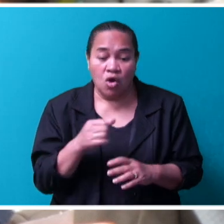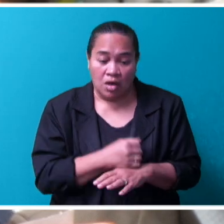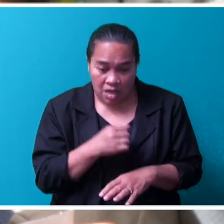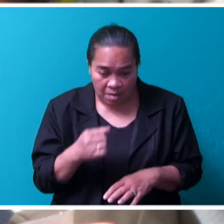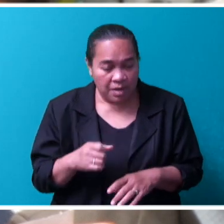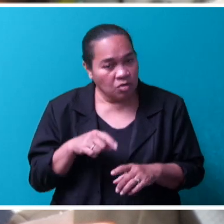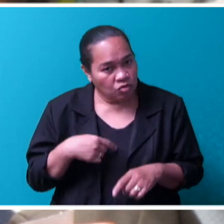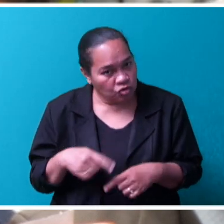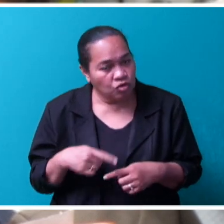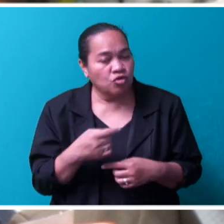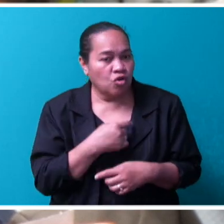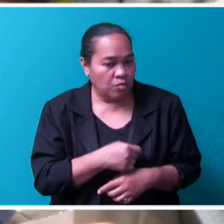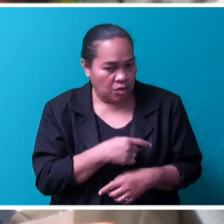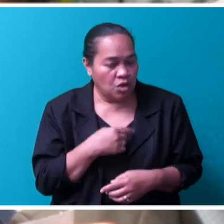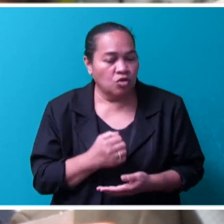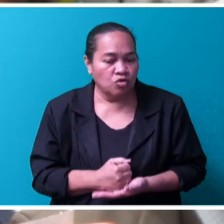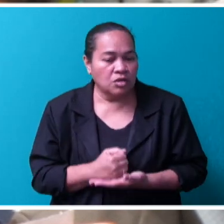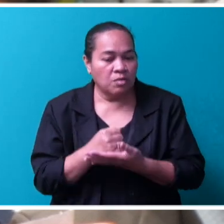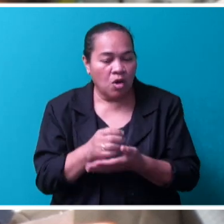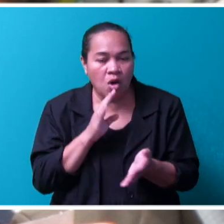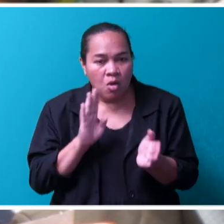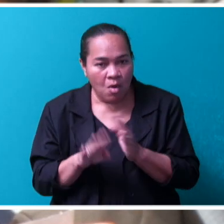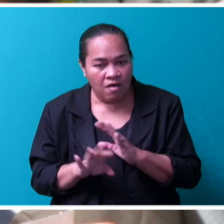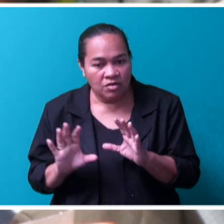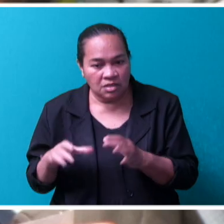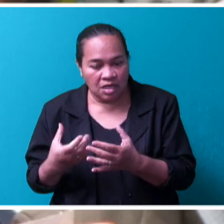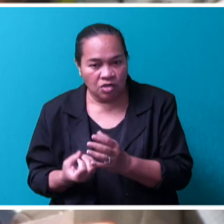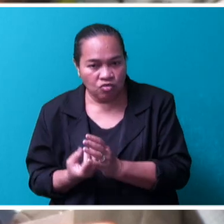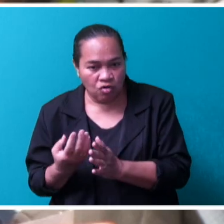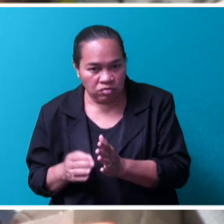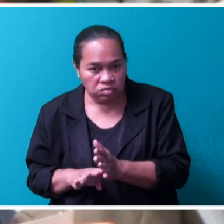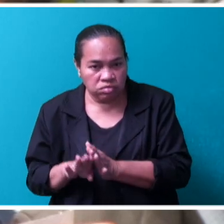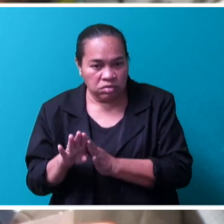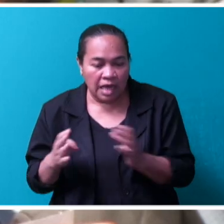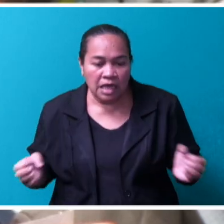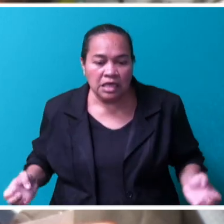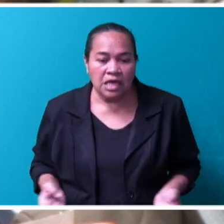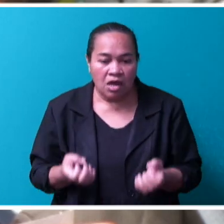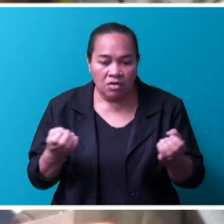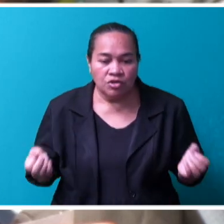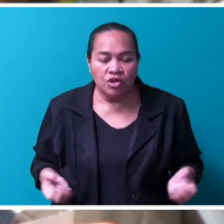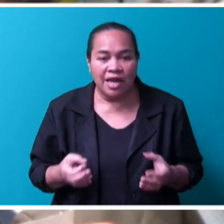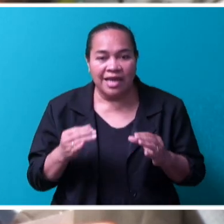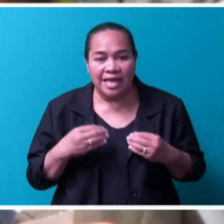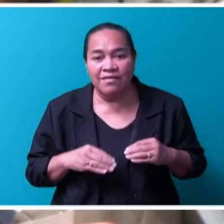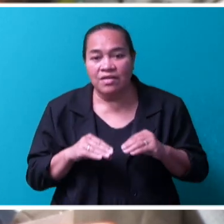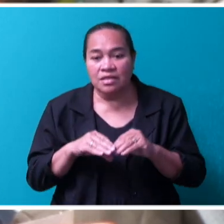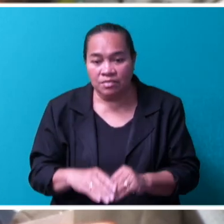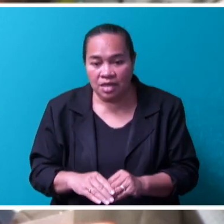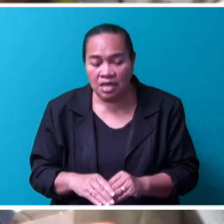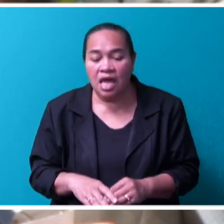to supporting private sector growth, encouraging investment, and removing unnecessary